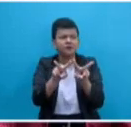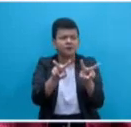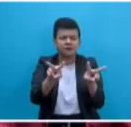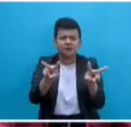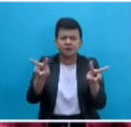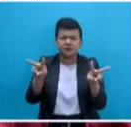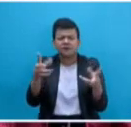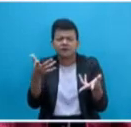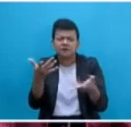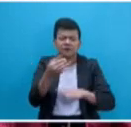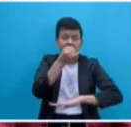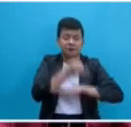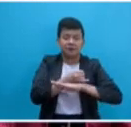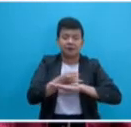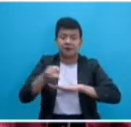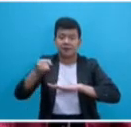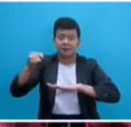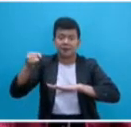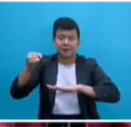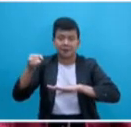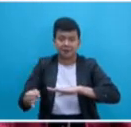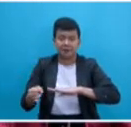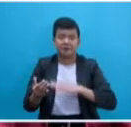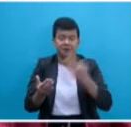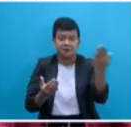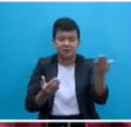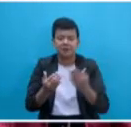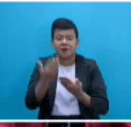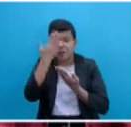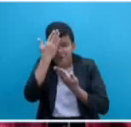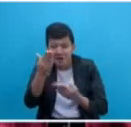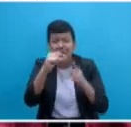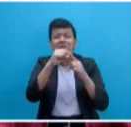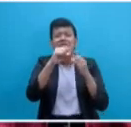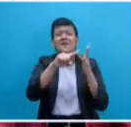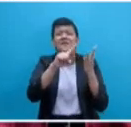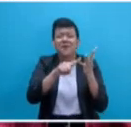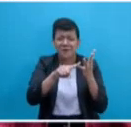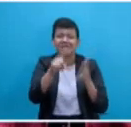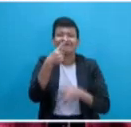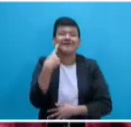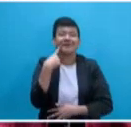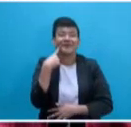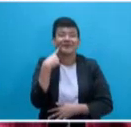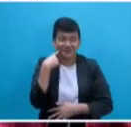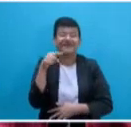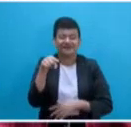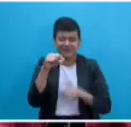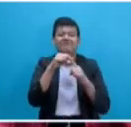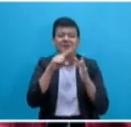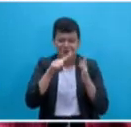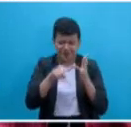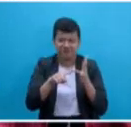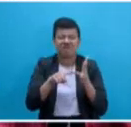impaired Honorable Pio Tikondundua on Constitution Avenue a demonstration of the quality of our leadership that will define